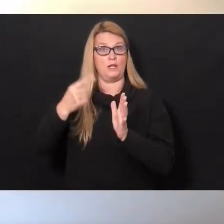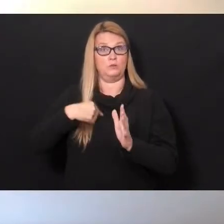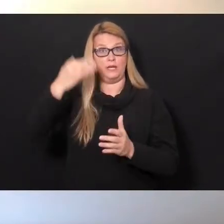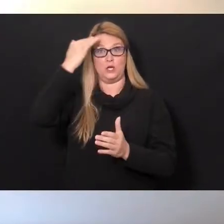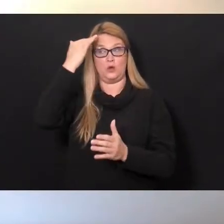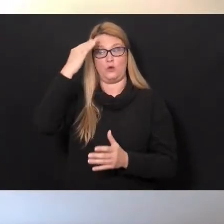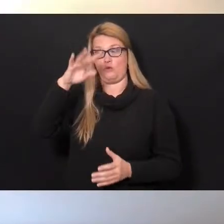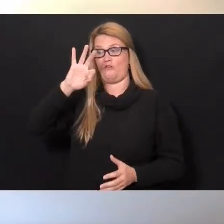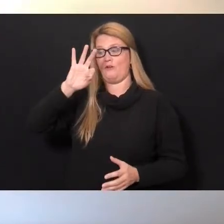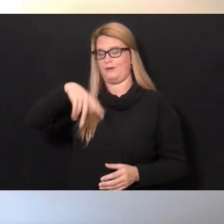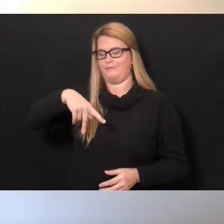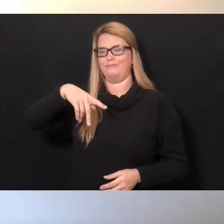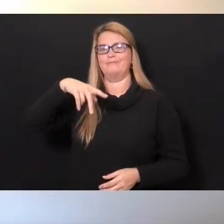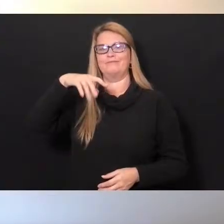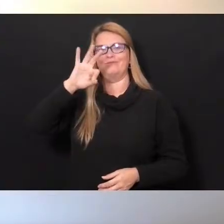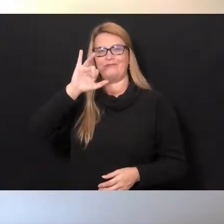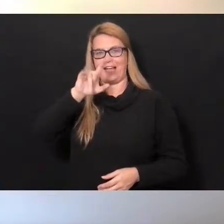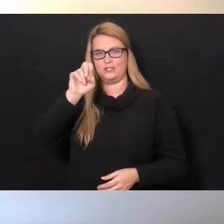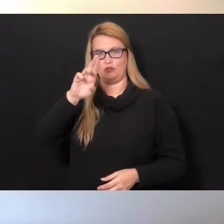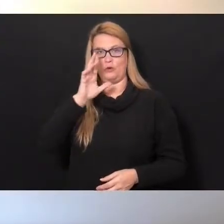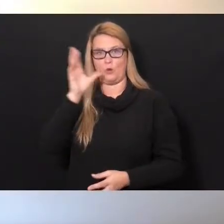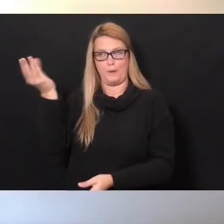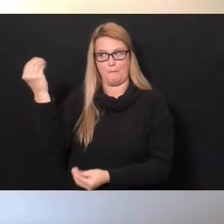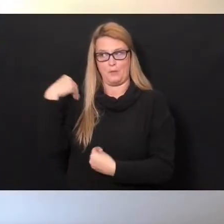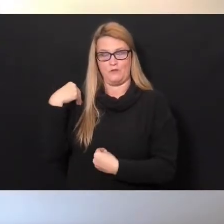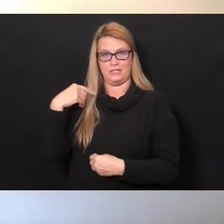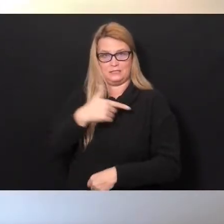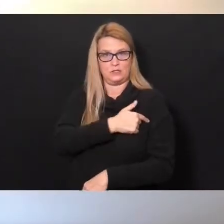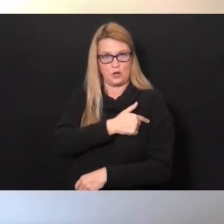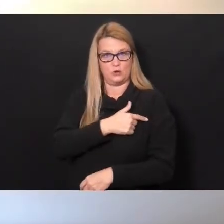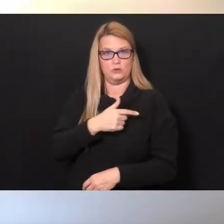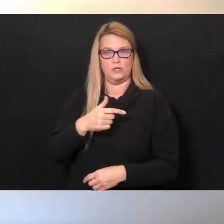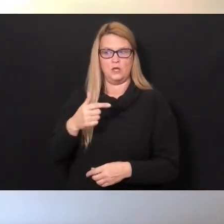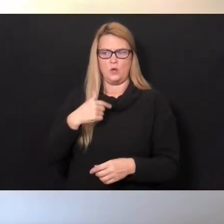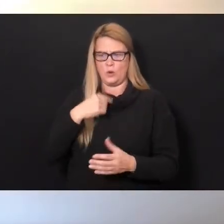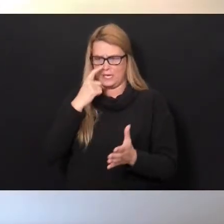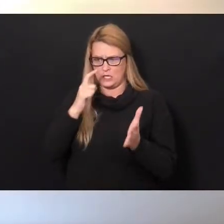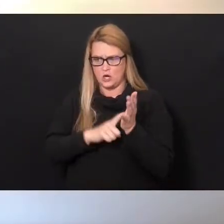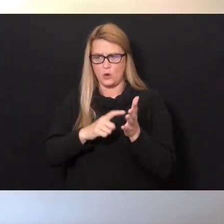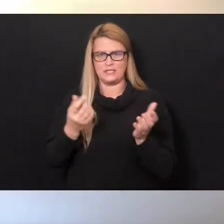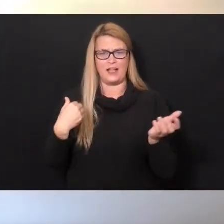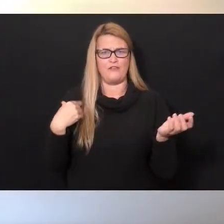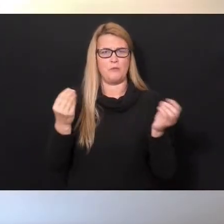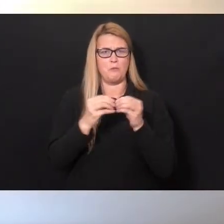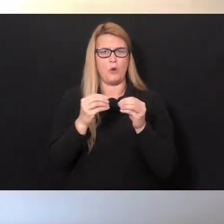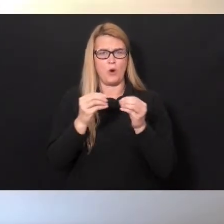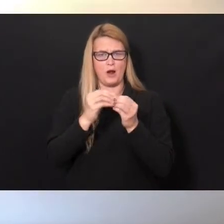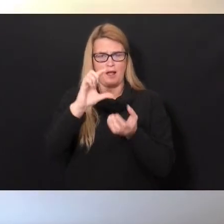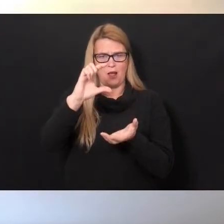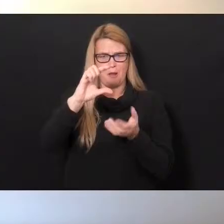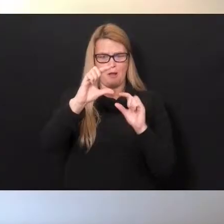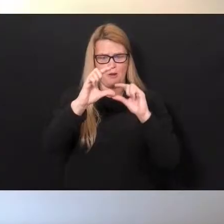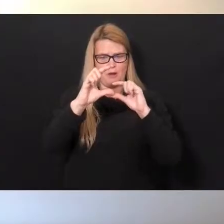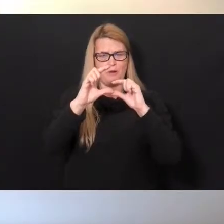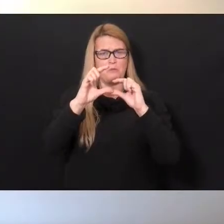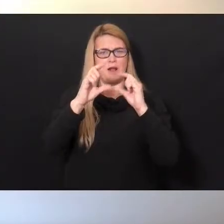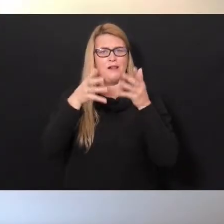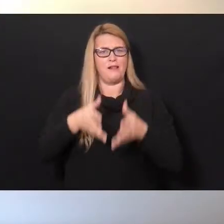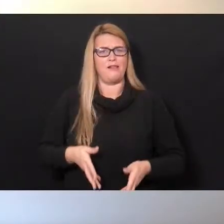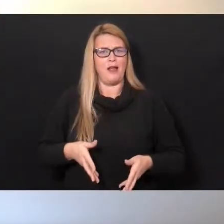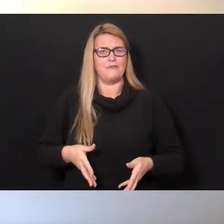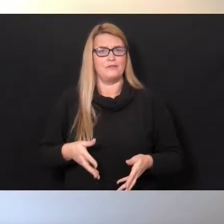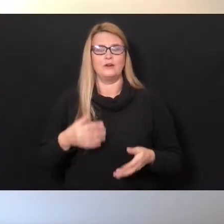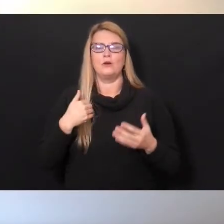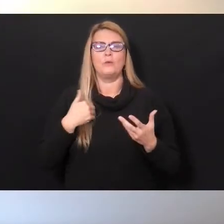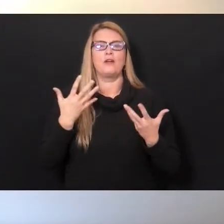Pfizer doses having an additional dose in the vial, we had already, on the recommendation of